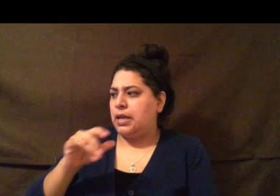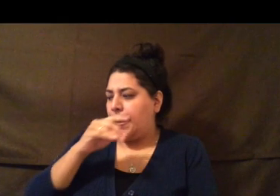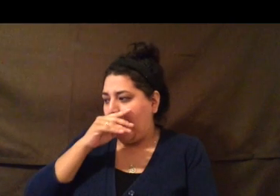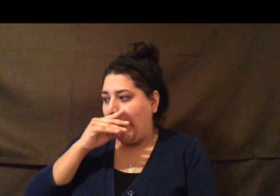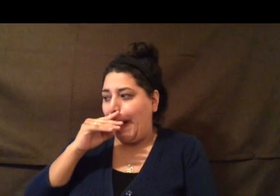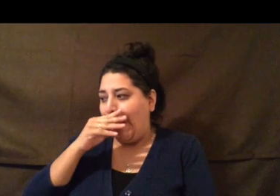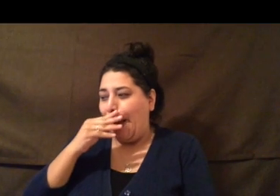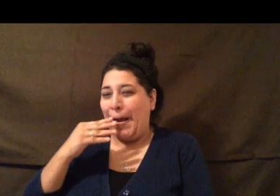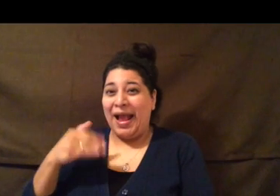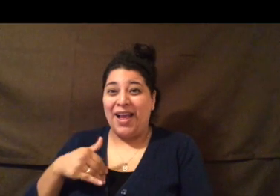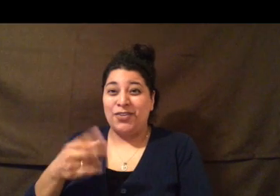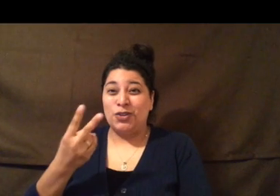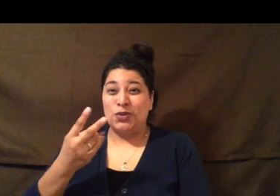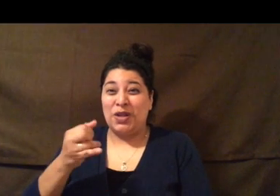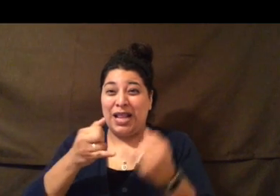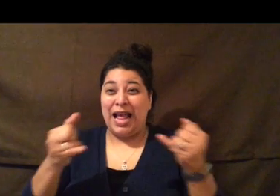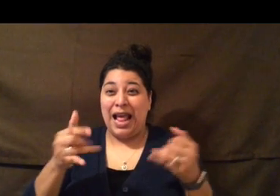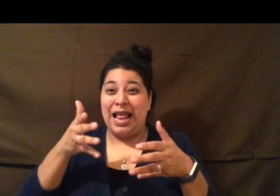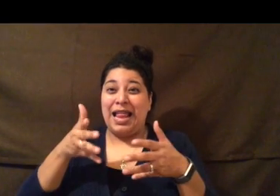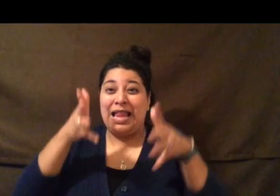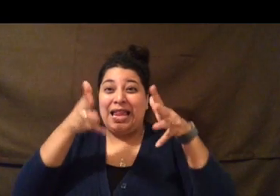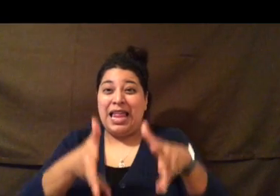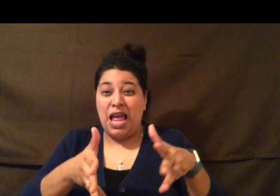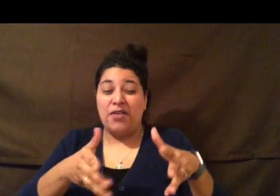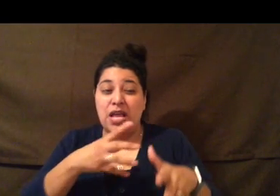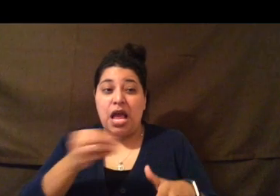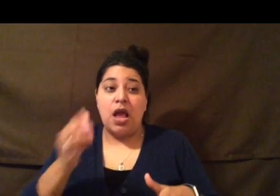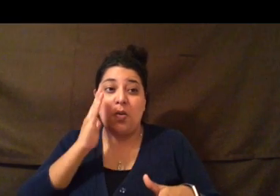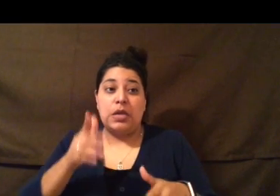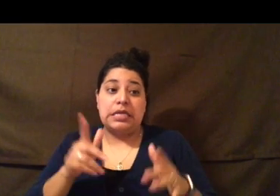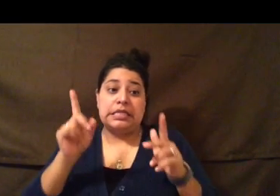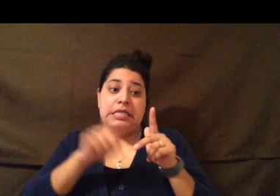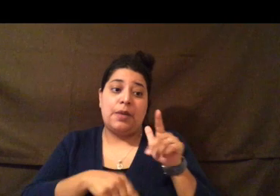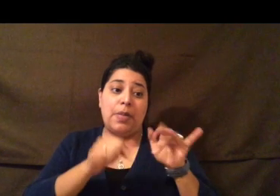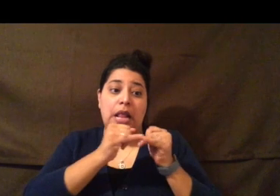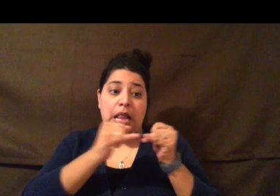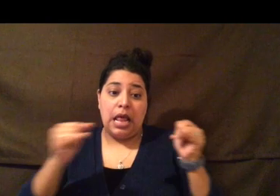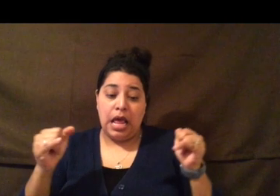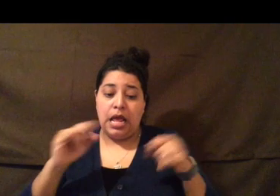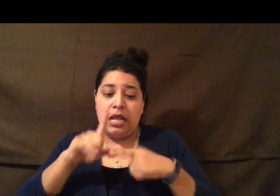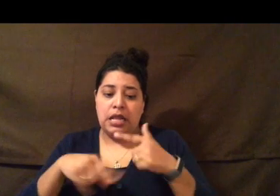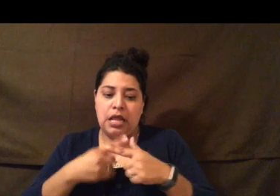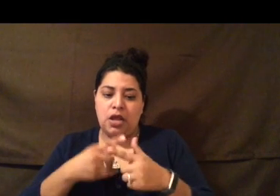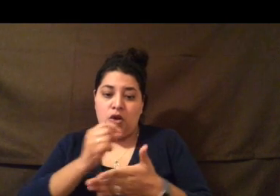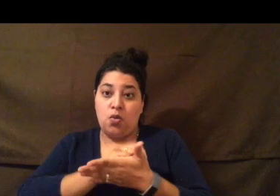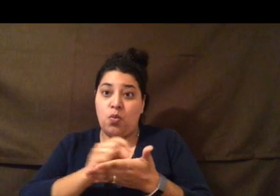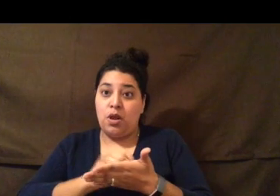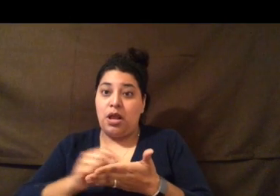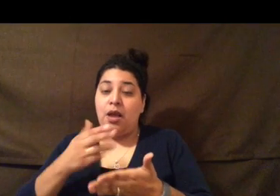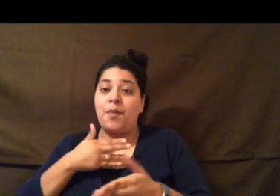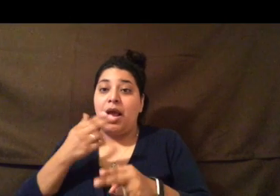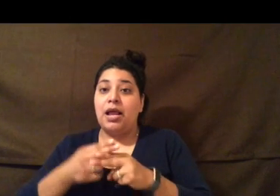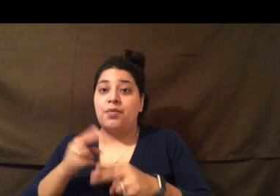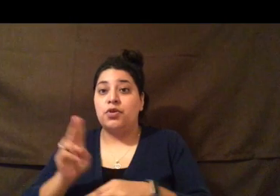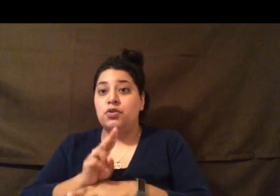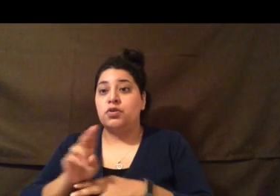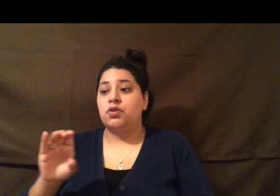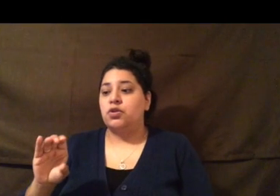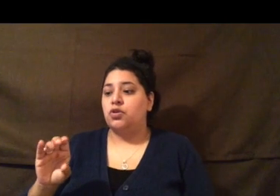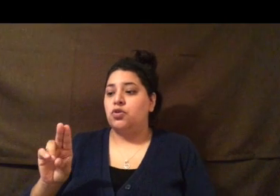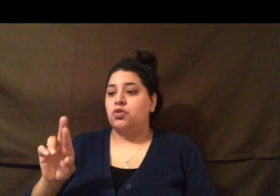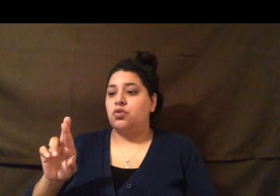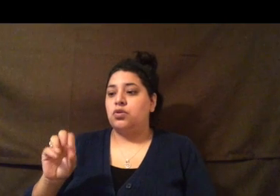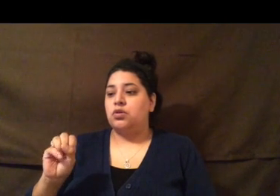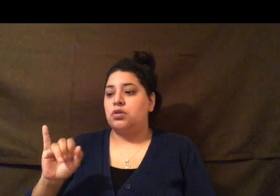room. I have 2 lines left, so I'm going to skip a line, and then I am going to write my name in cursive. And